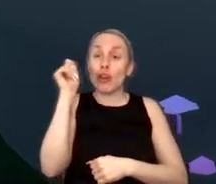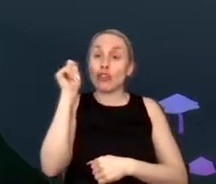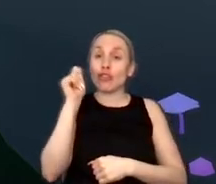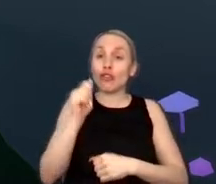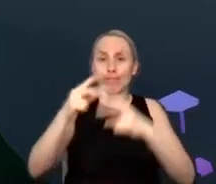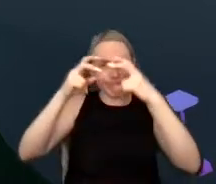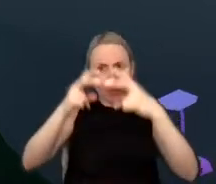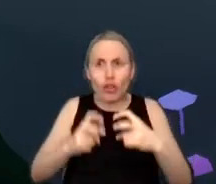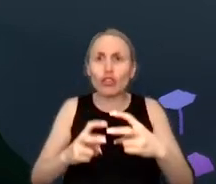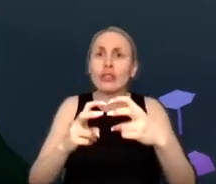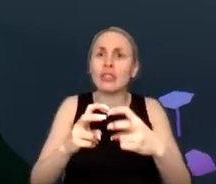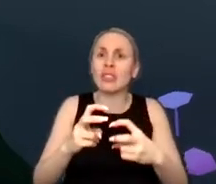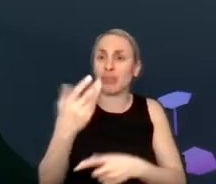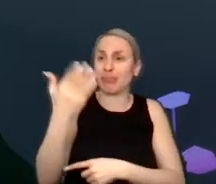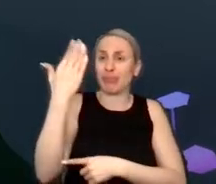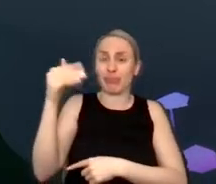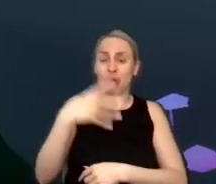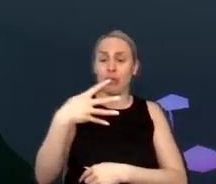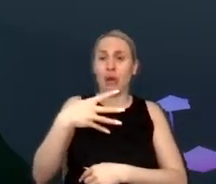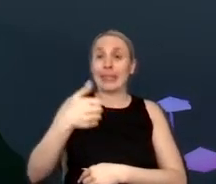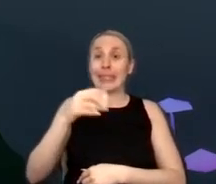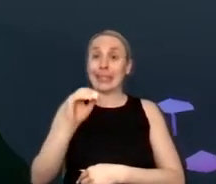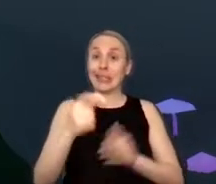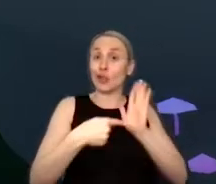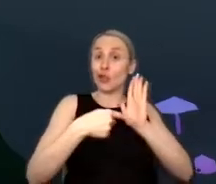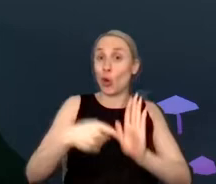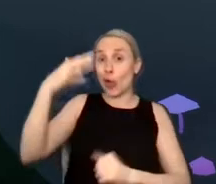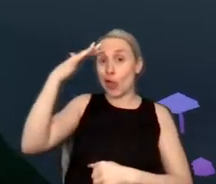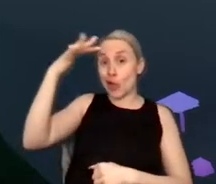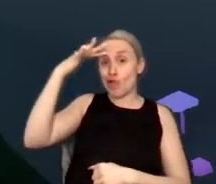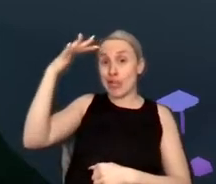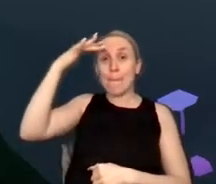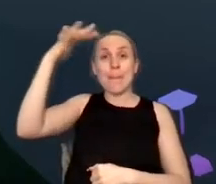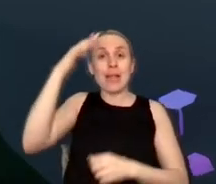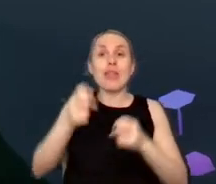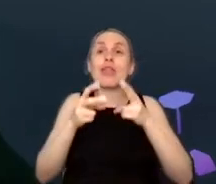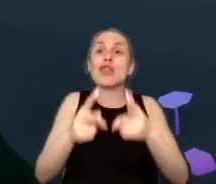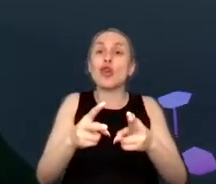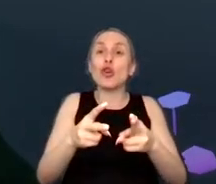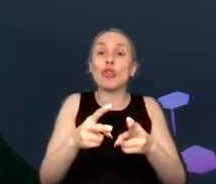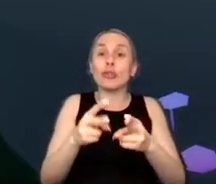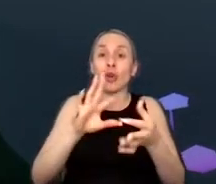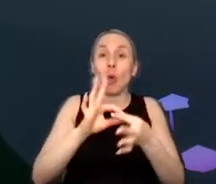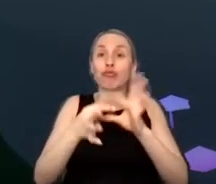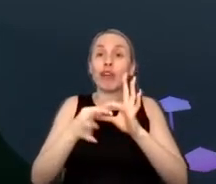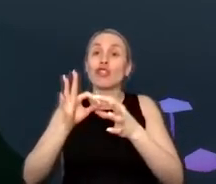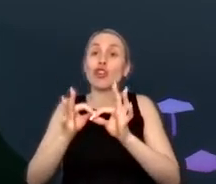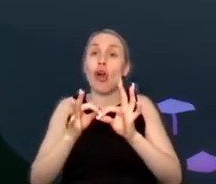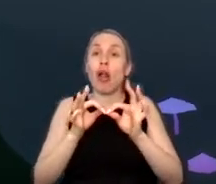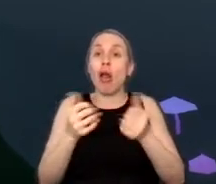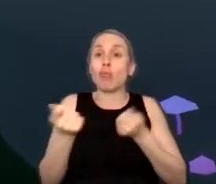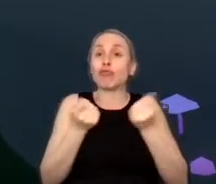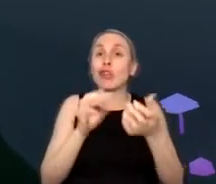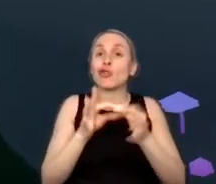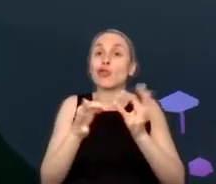60s proposed operational chains as a methodology for breaking down technical activity into its